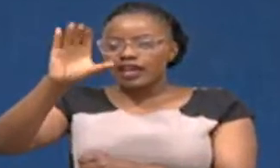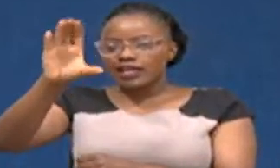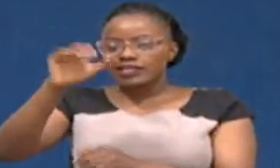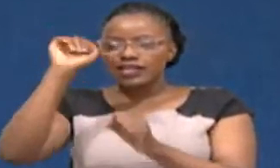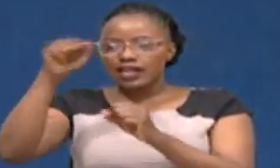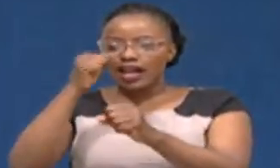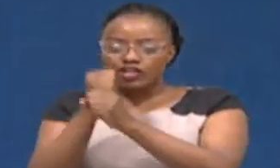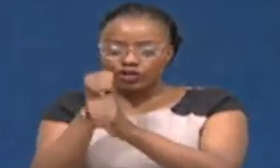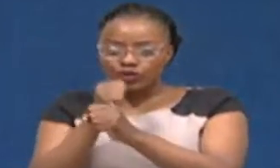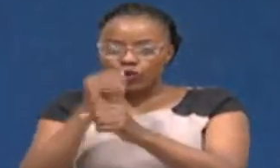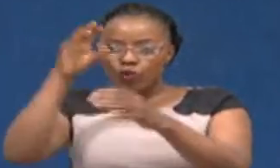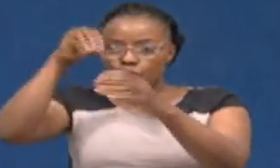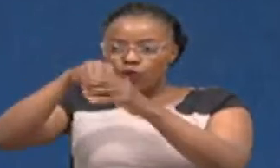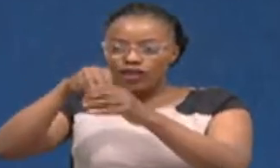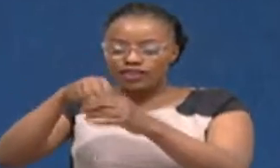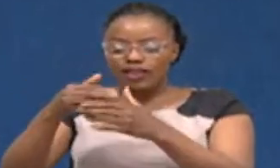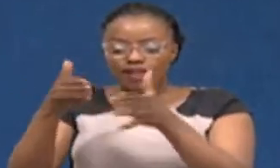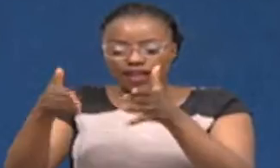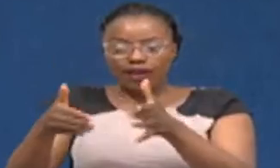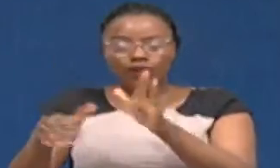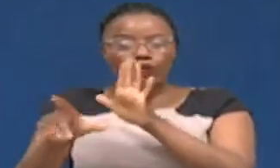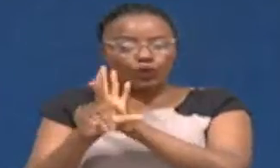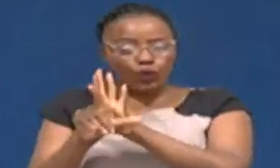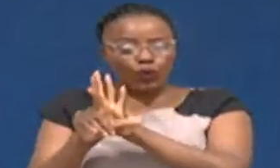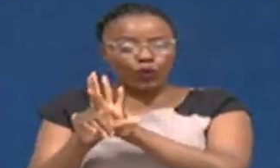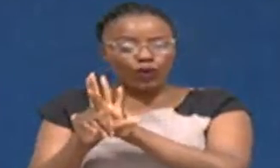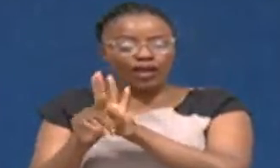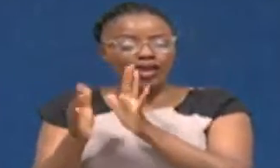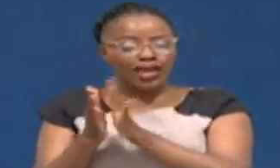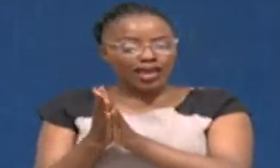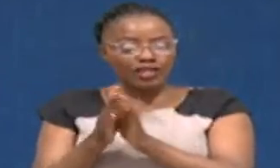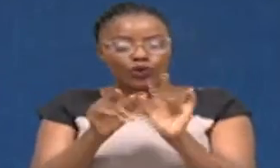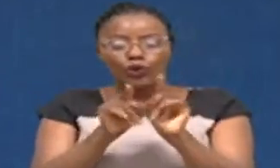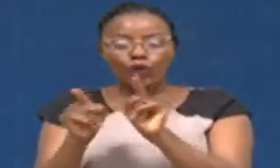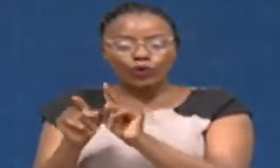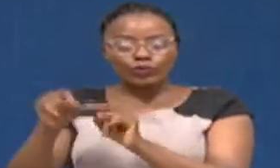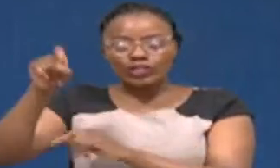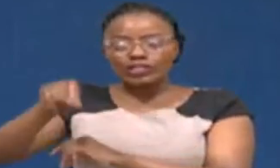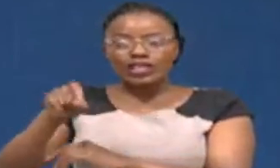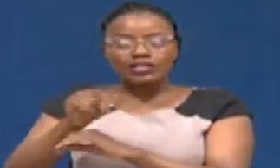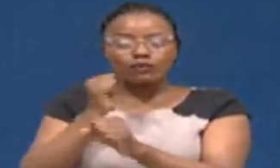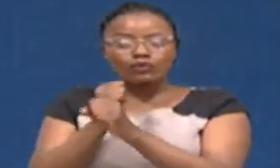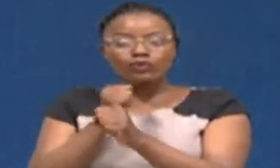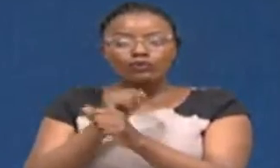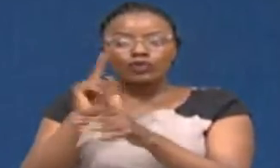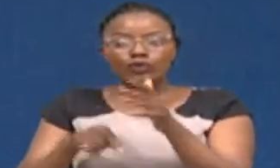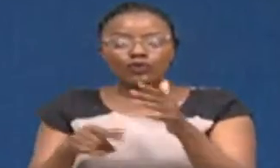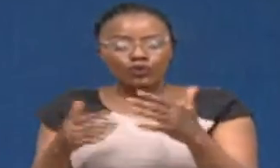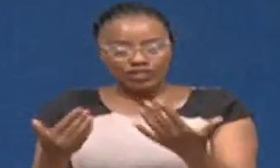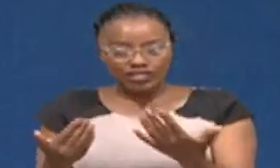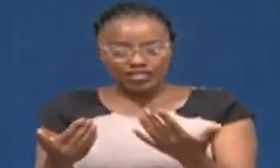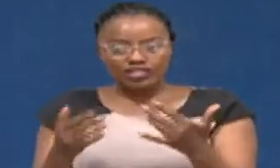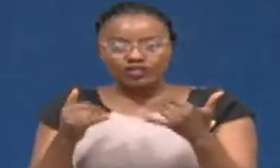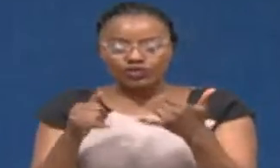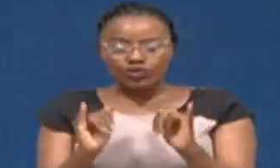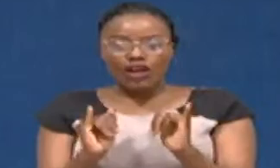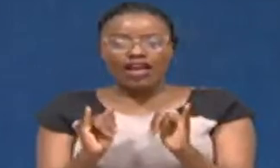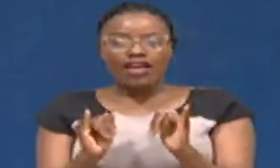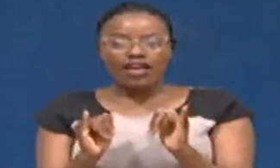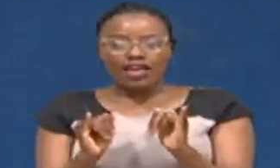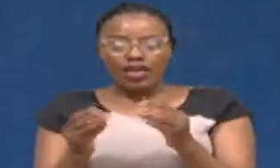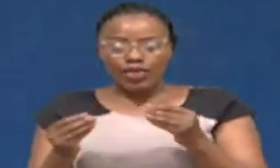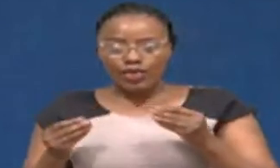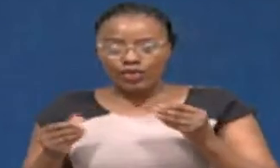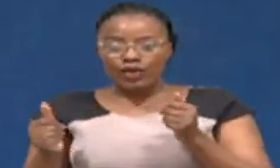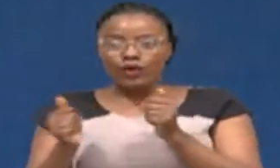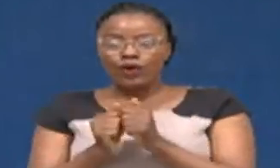can do within the present law. And what they should be doing is to really